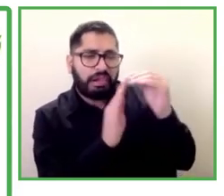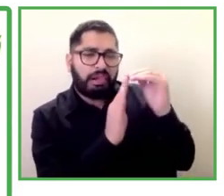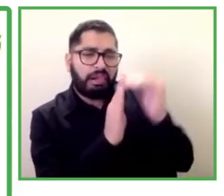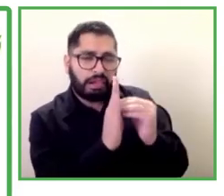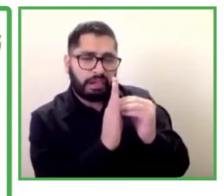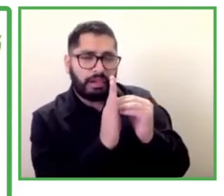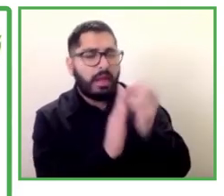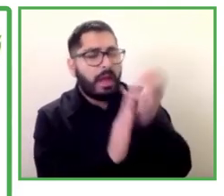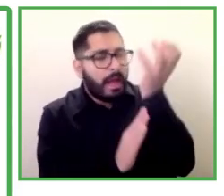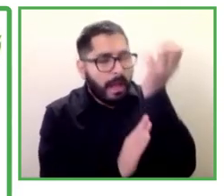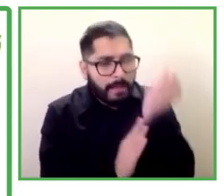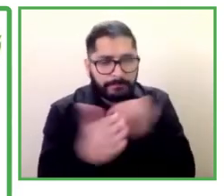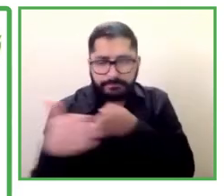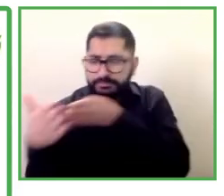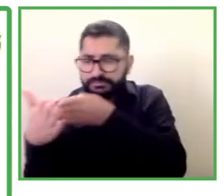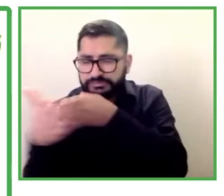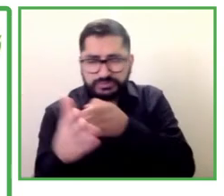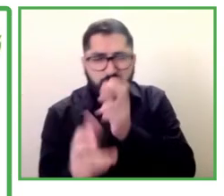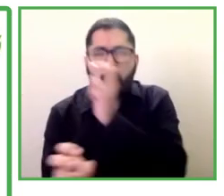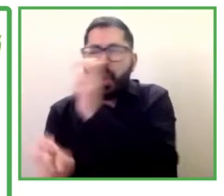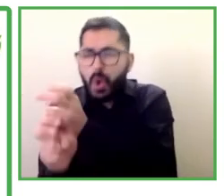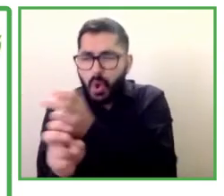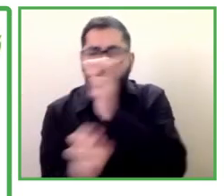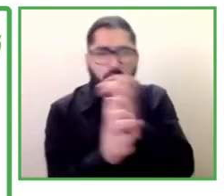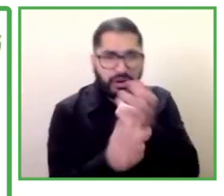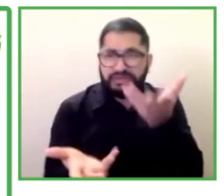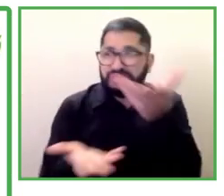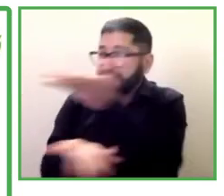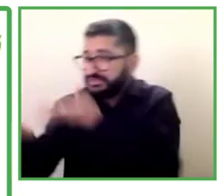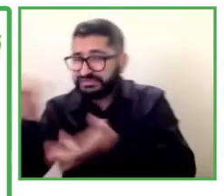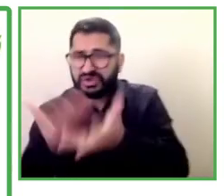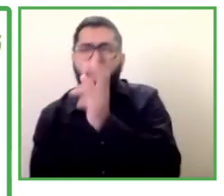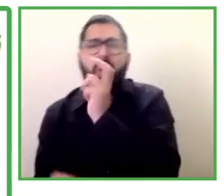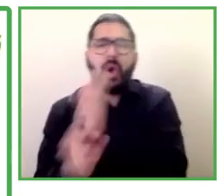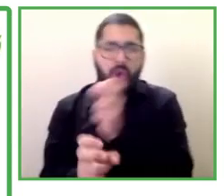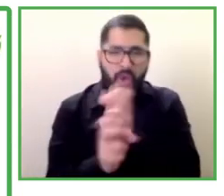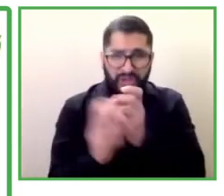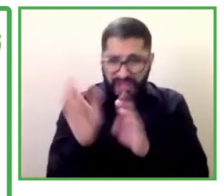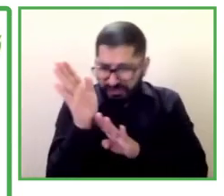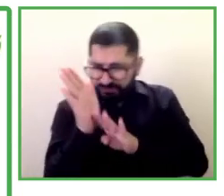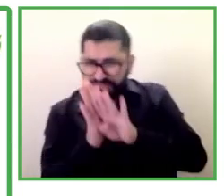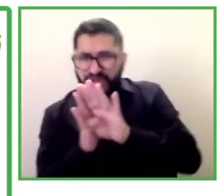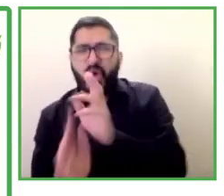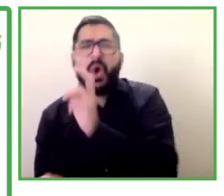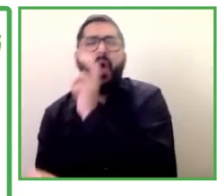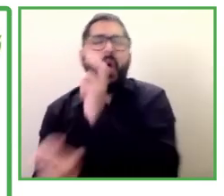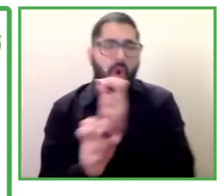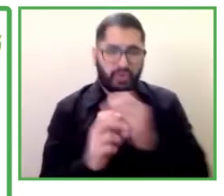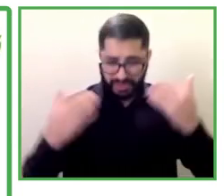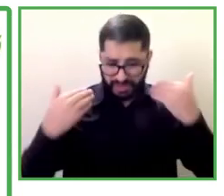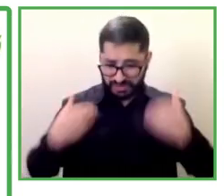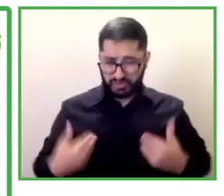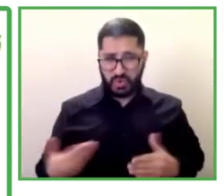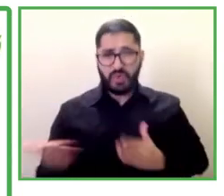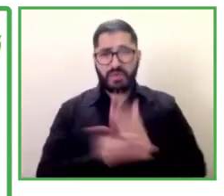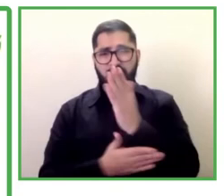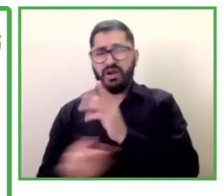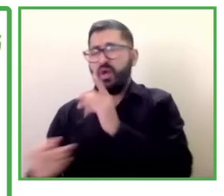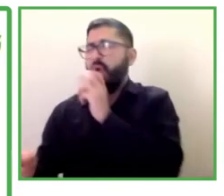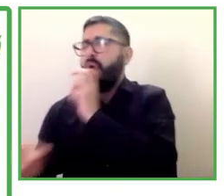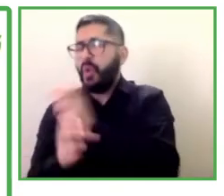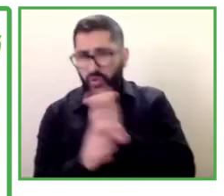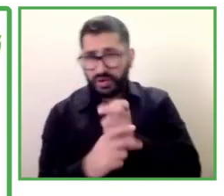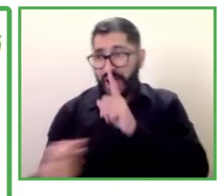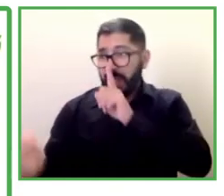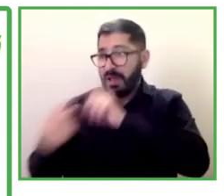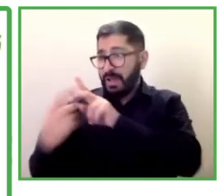interacting with their environment. So that is going to make more difficult to for them to be developed in social aspects. These people do not are